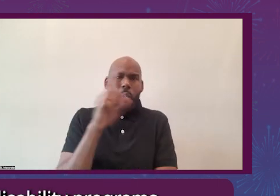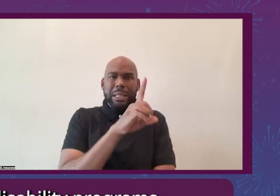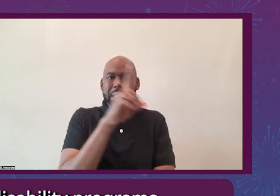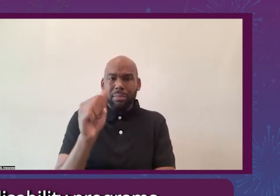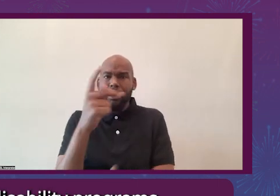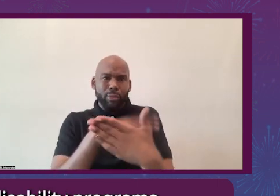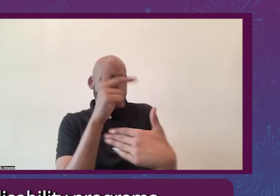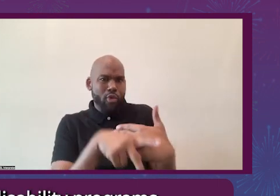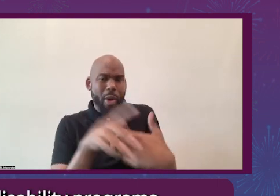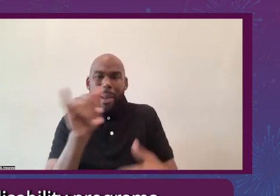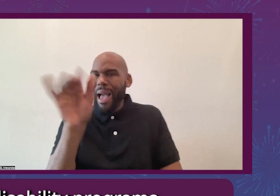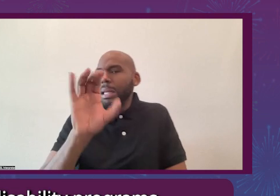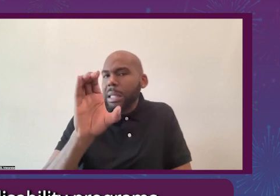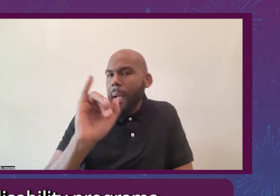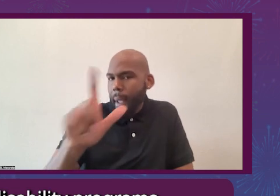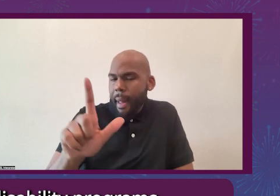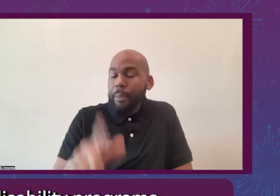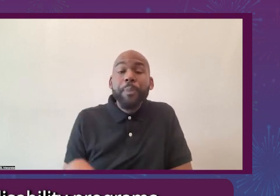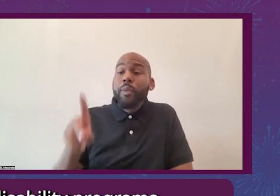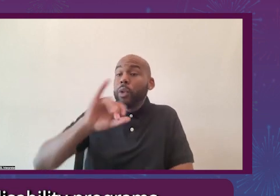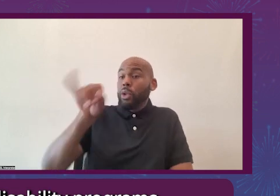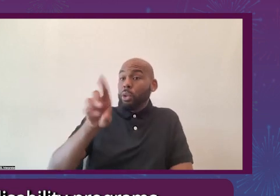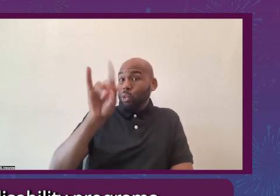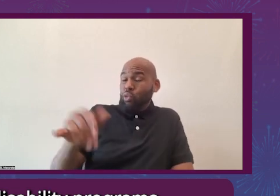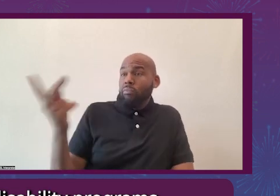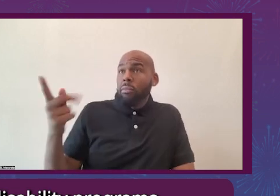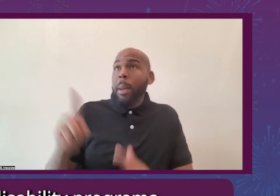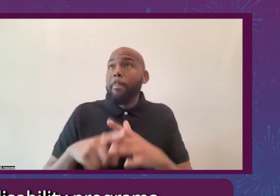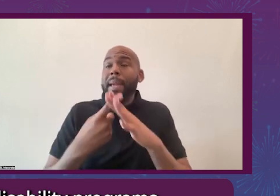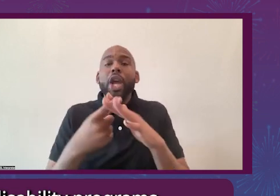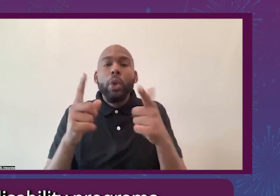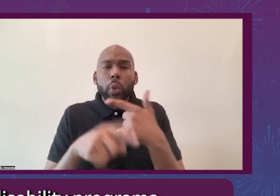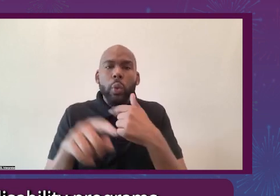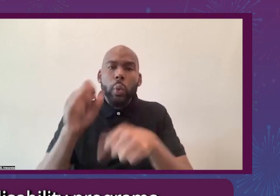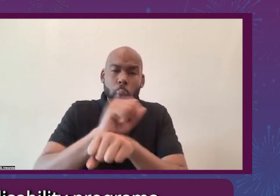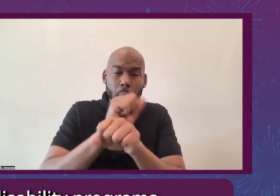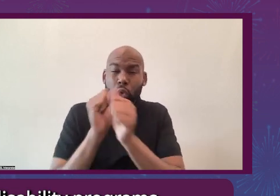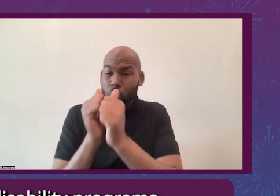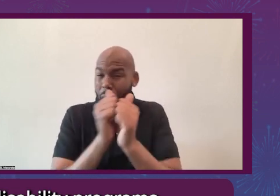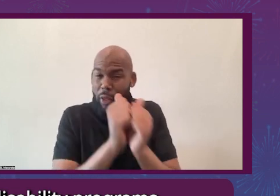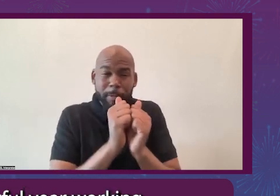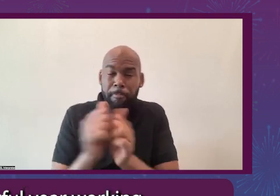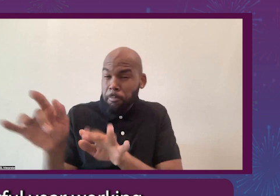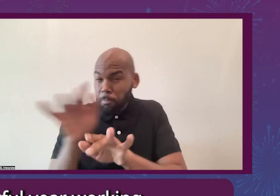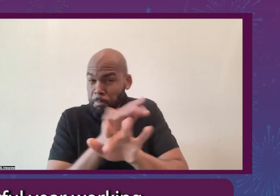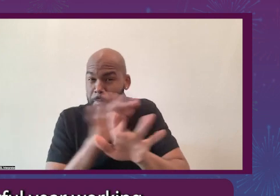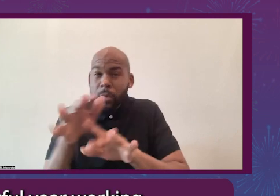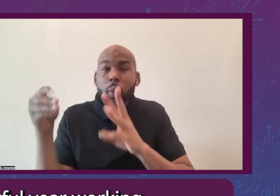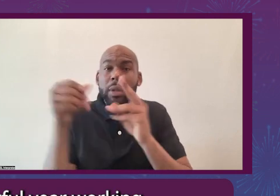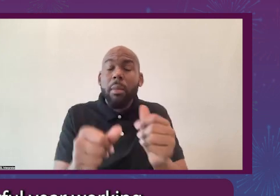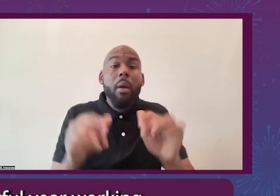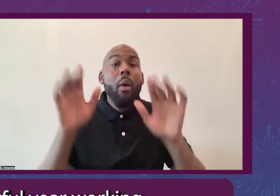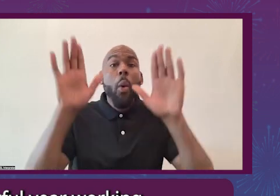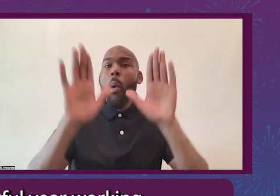how money was needed for disability programs like CIL. And Judy and I began to carpool together for a